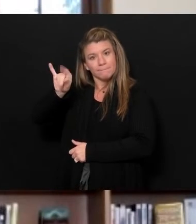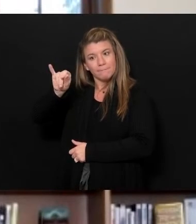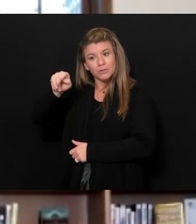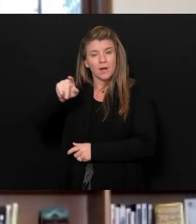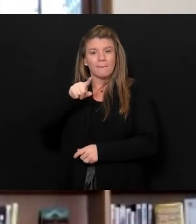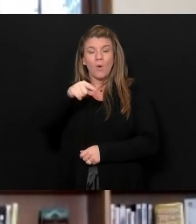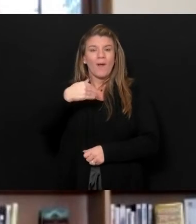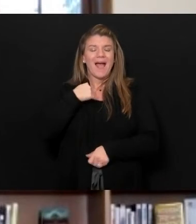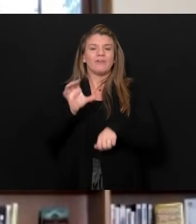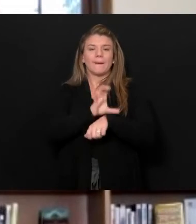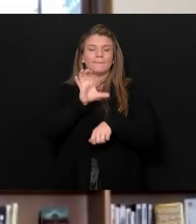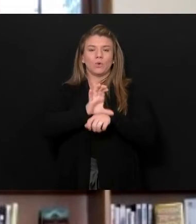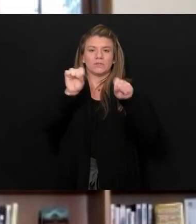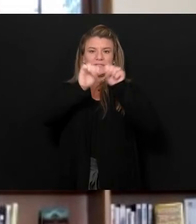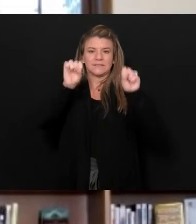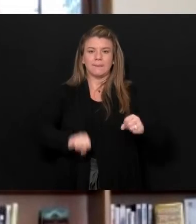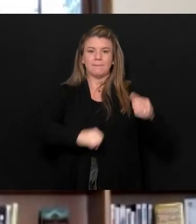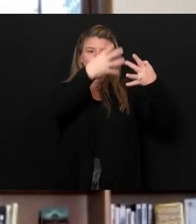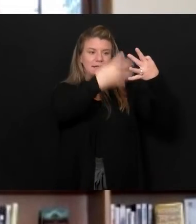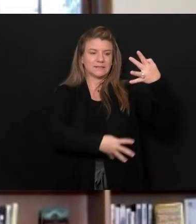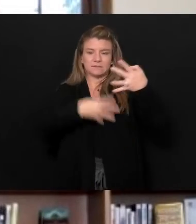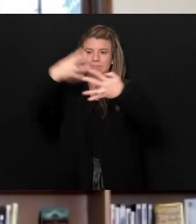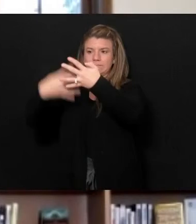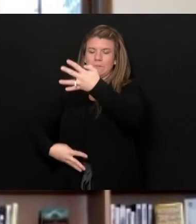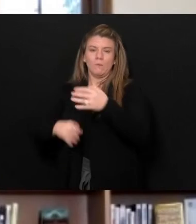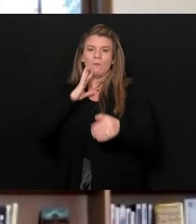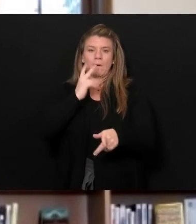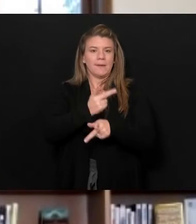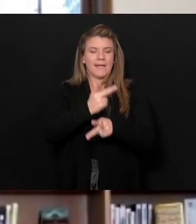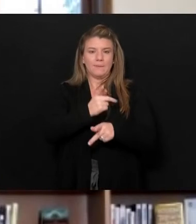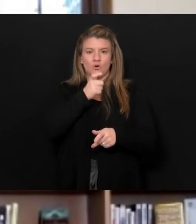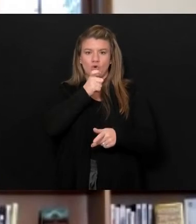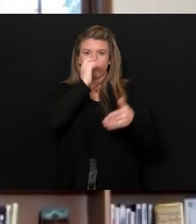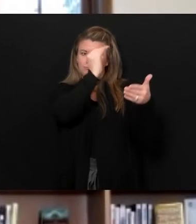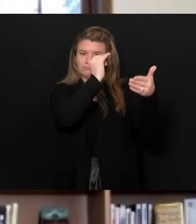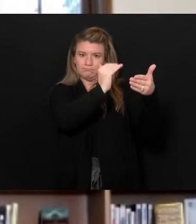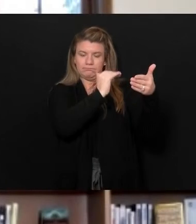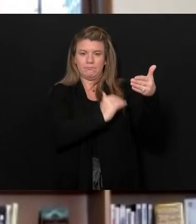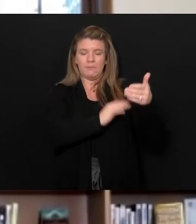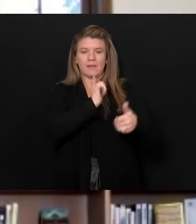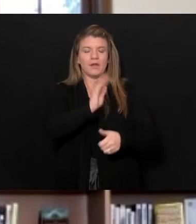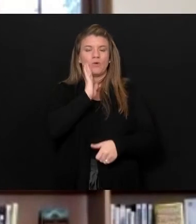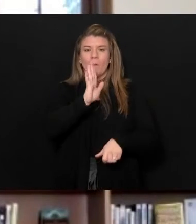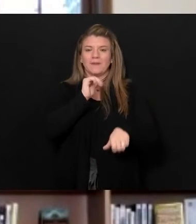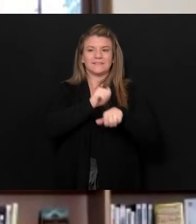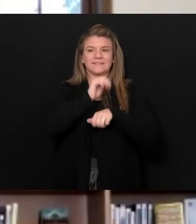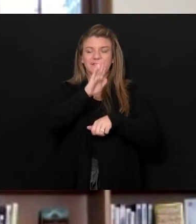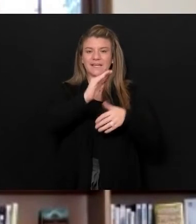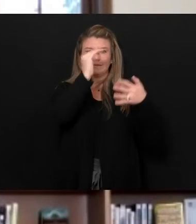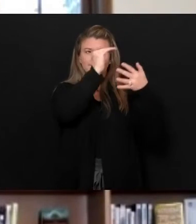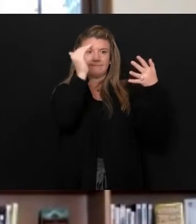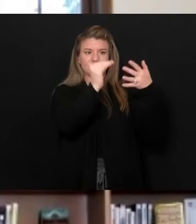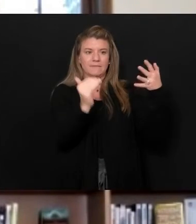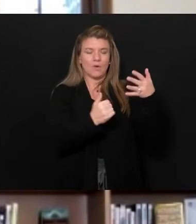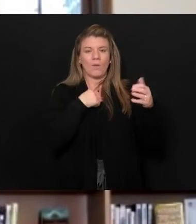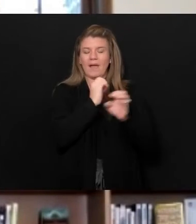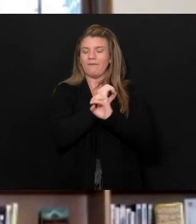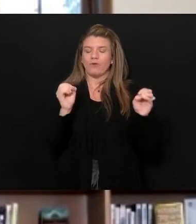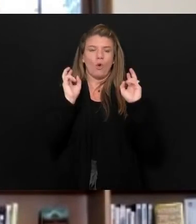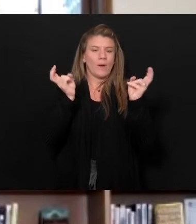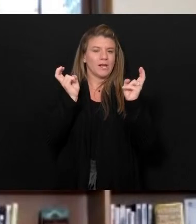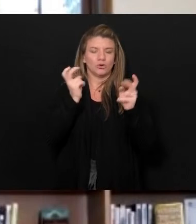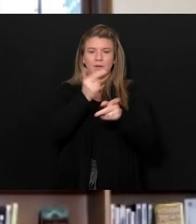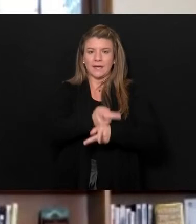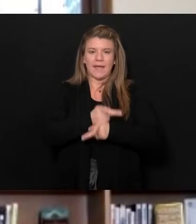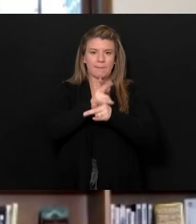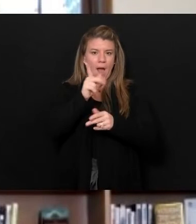in a computer system log, and we'll be able to keep track of the individuals. But those will be sent in line, and we don't have a problem keeping track of everyone,